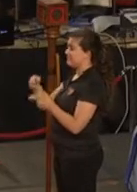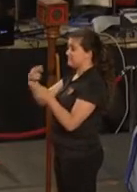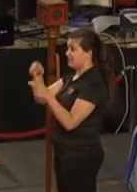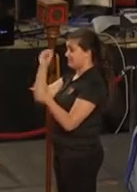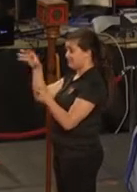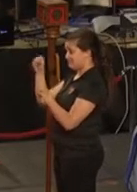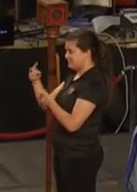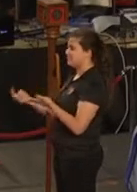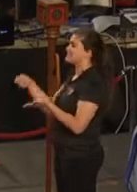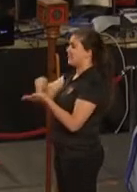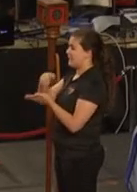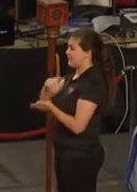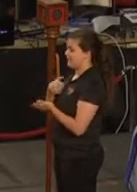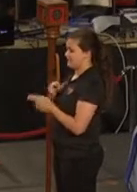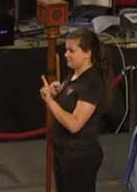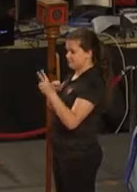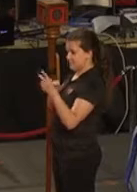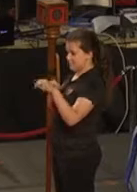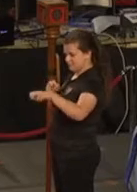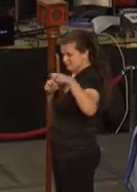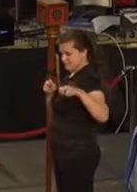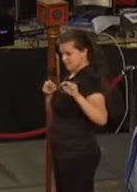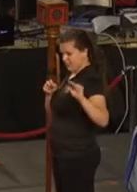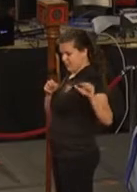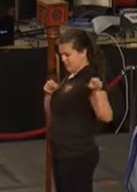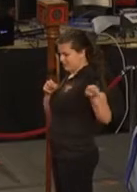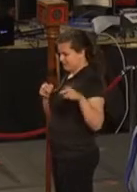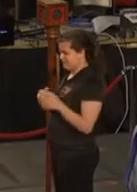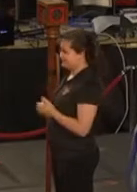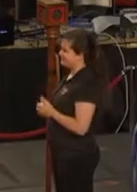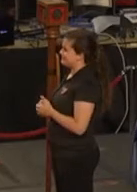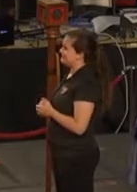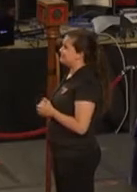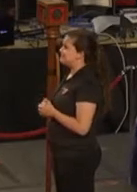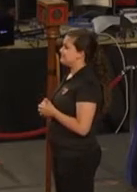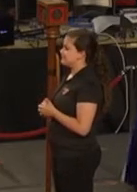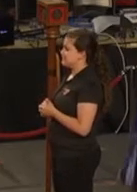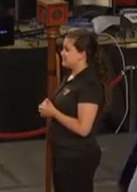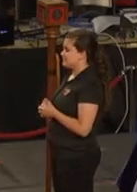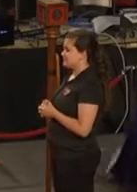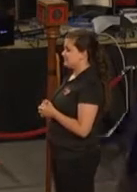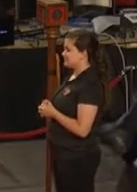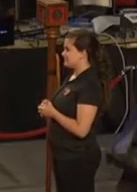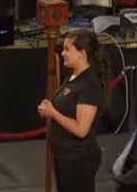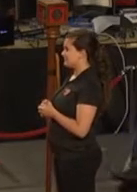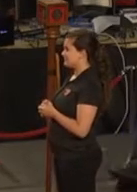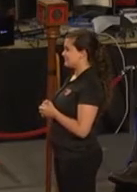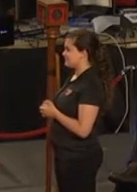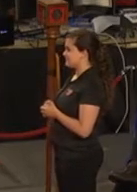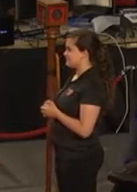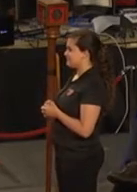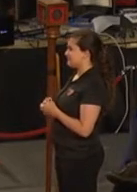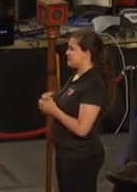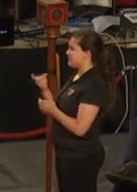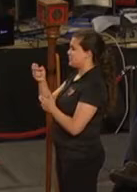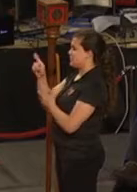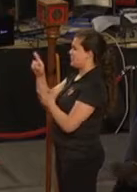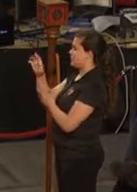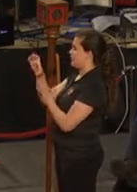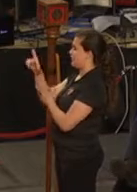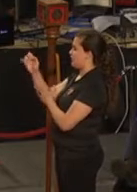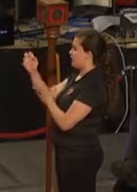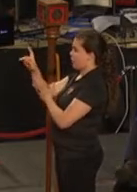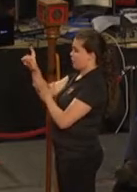your names, will the platform members in row 2 to my left now rise and please be and remain standing. Dr. Diane Clark,